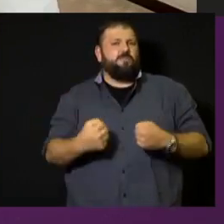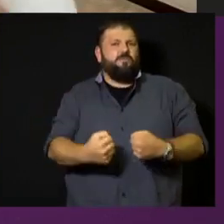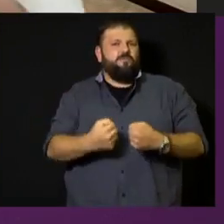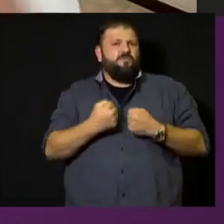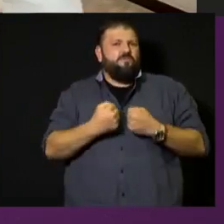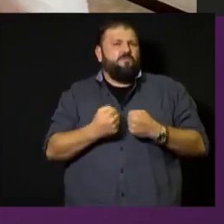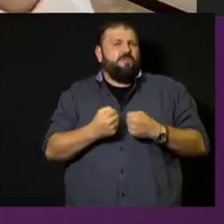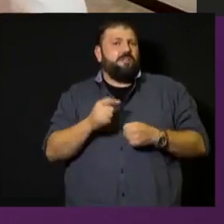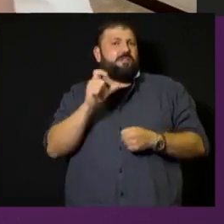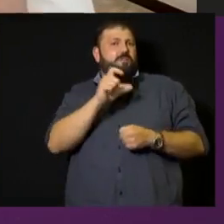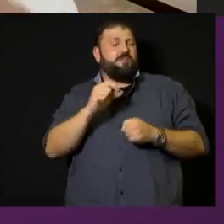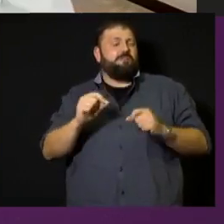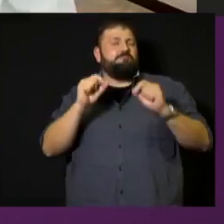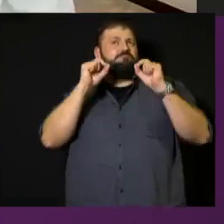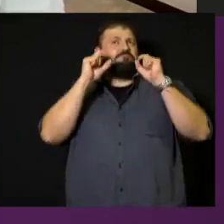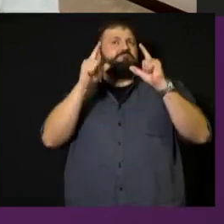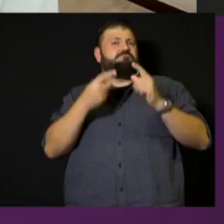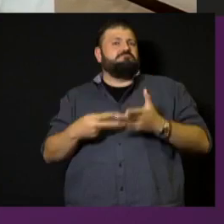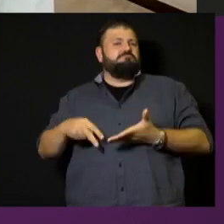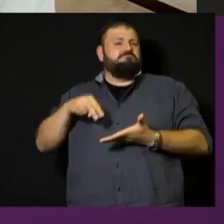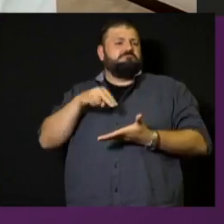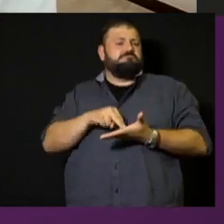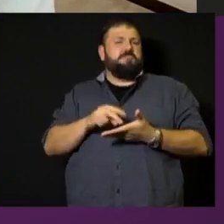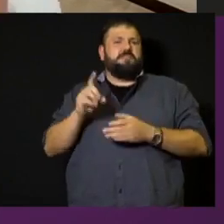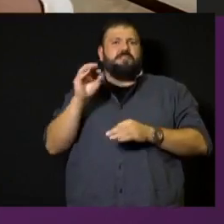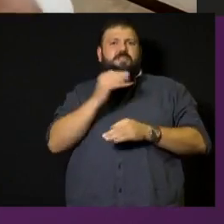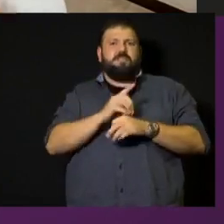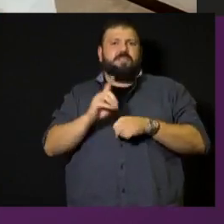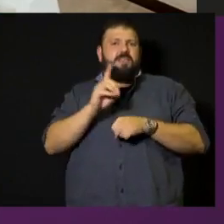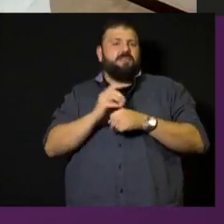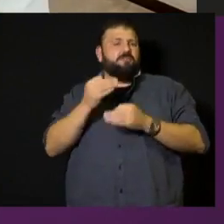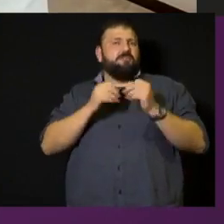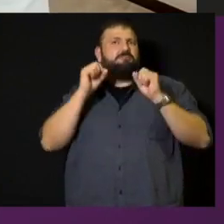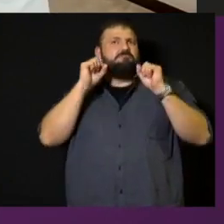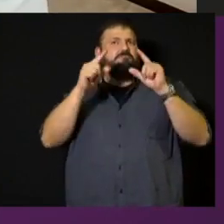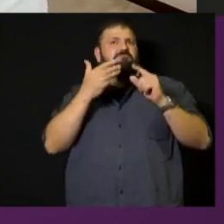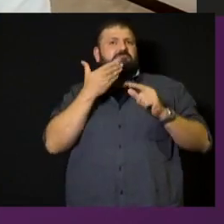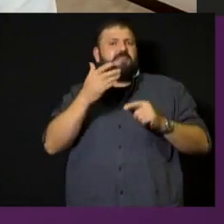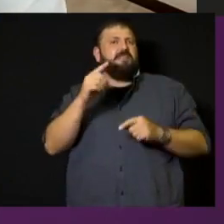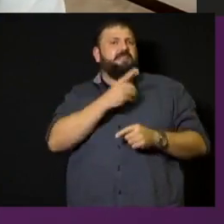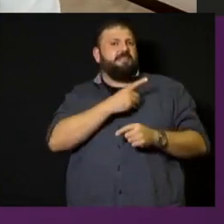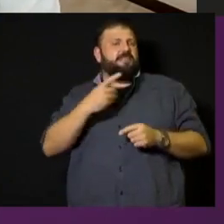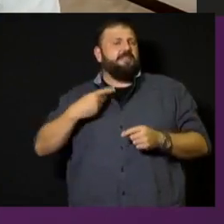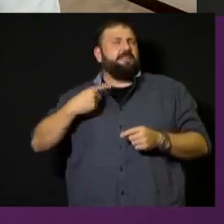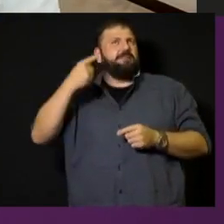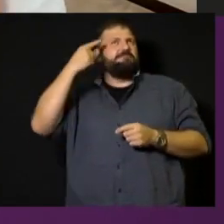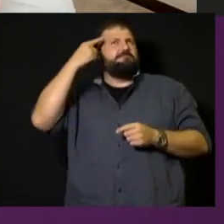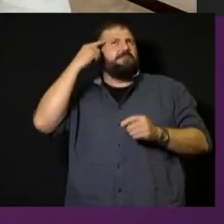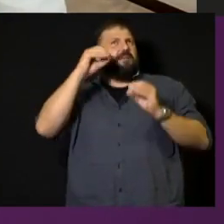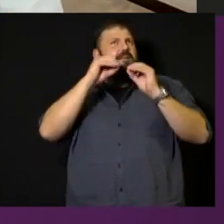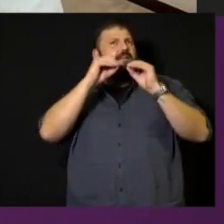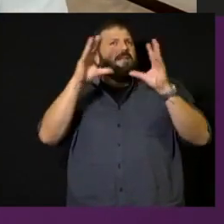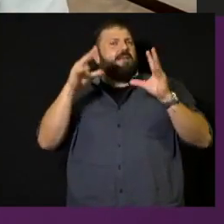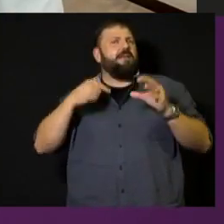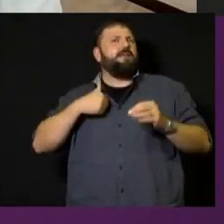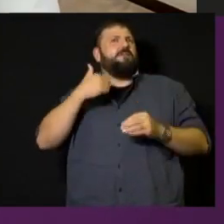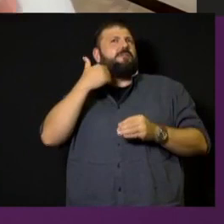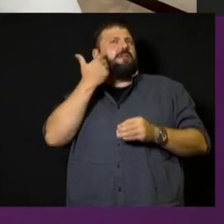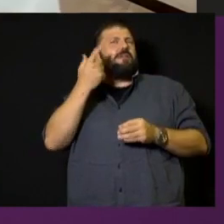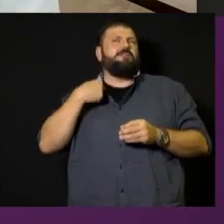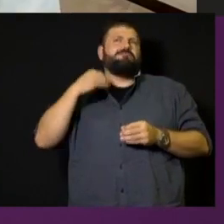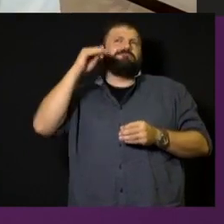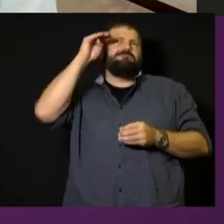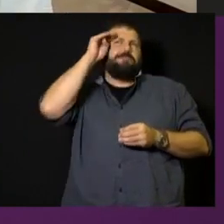need to wake up every day, and it doesn't matter what is happening in your life. You need that